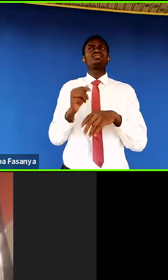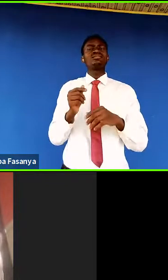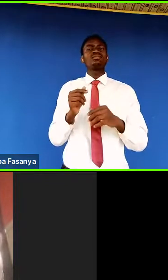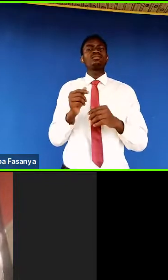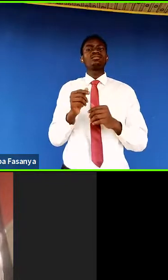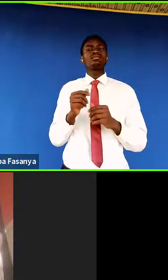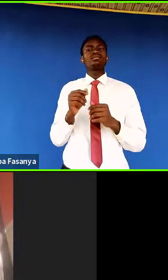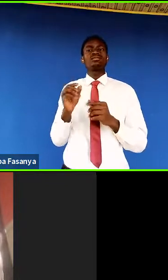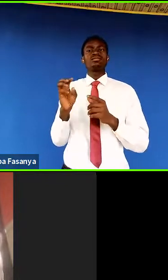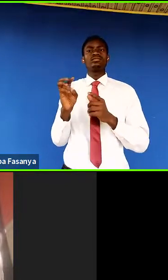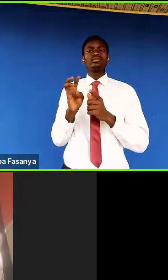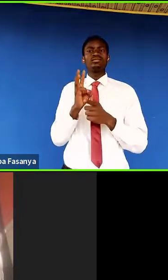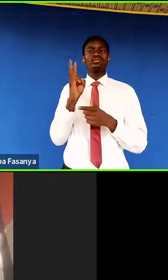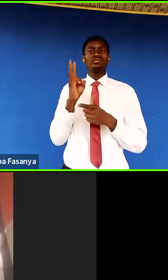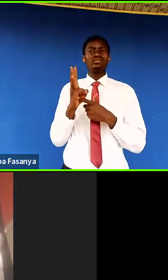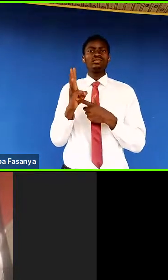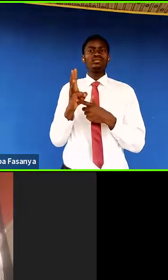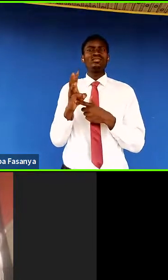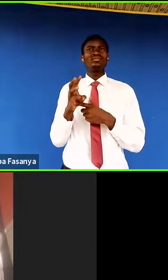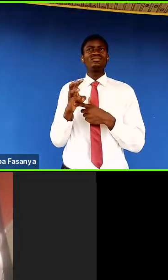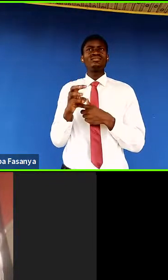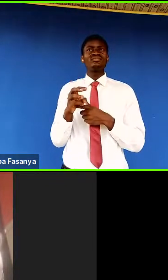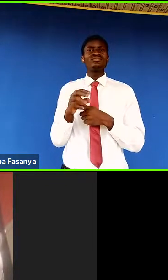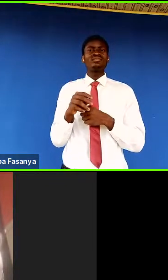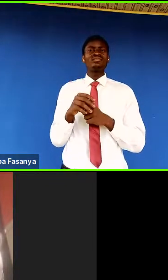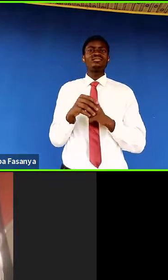over. Okay.